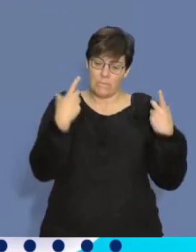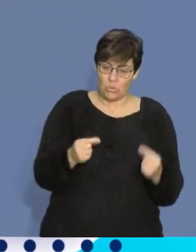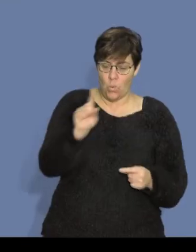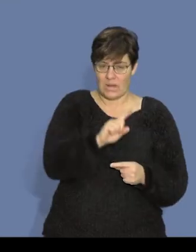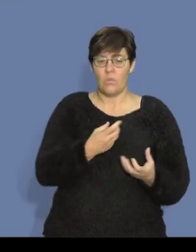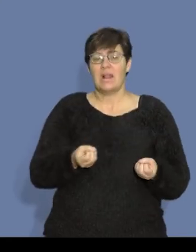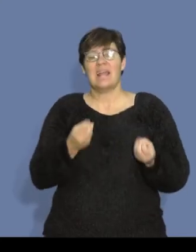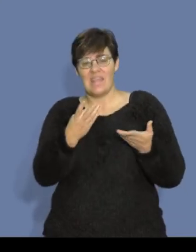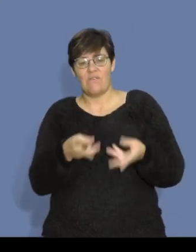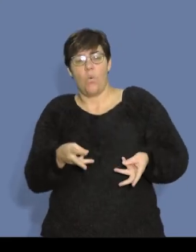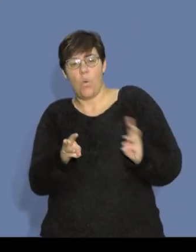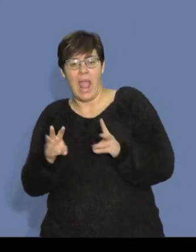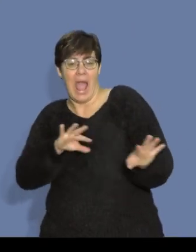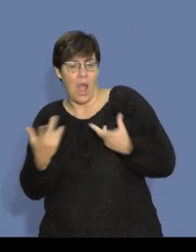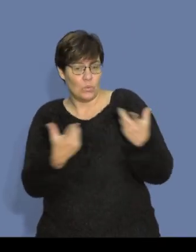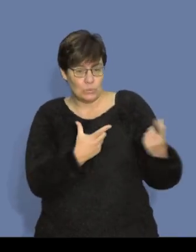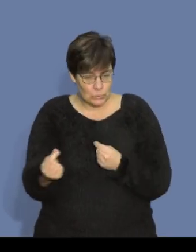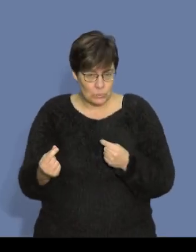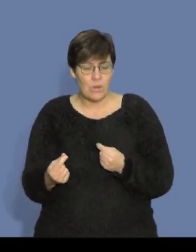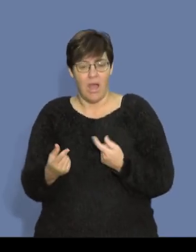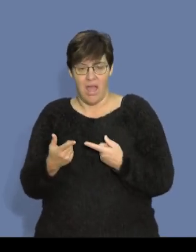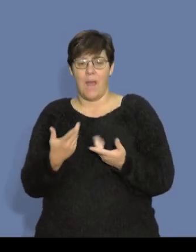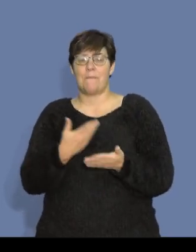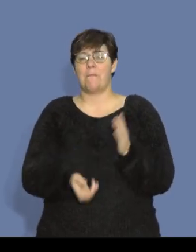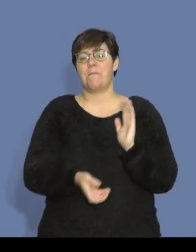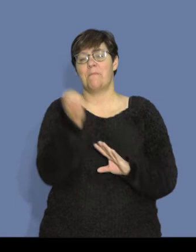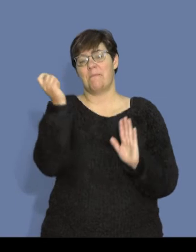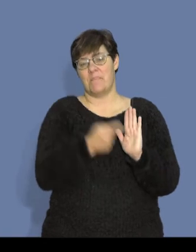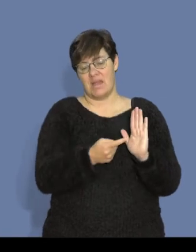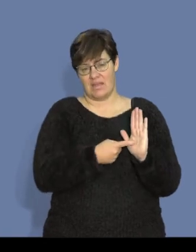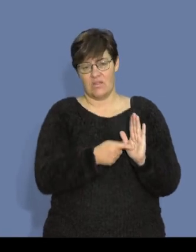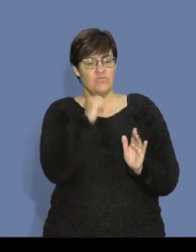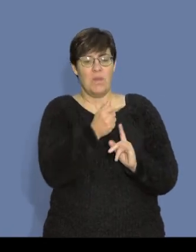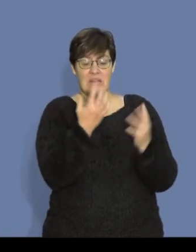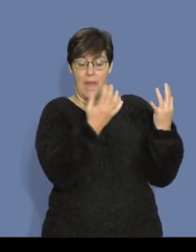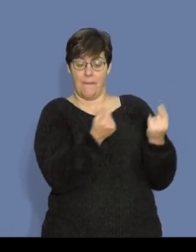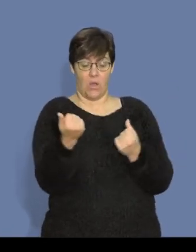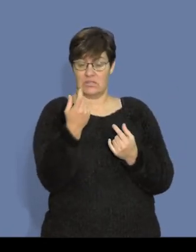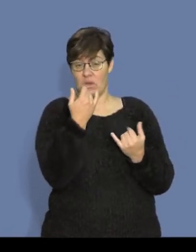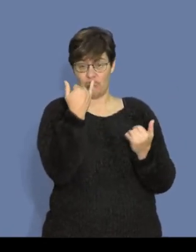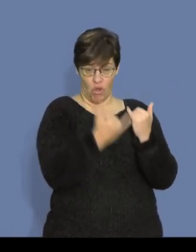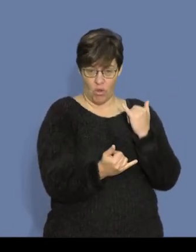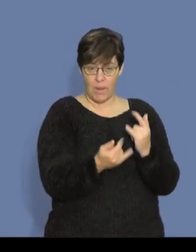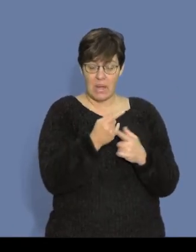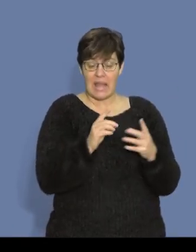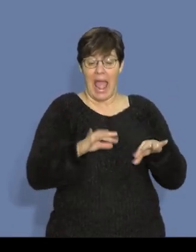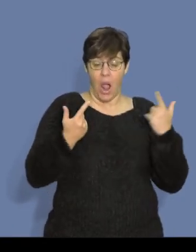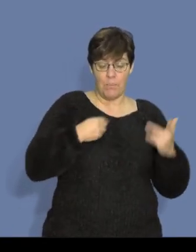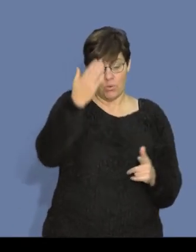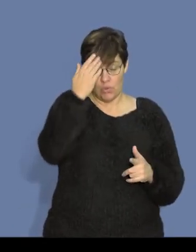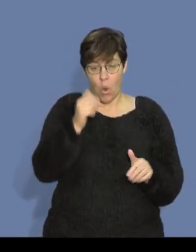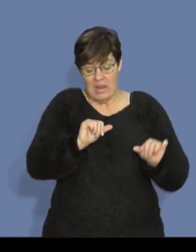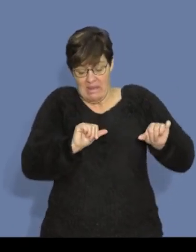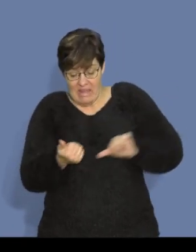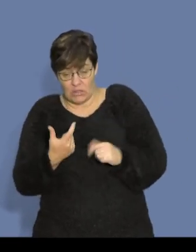be method marks here. Let me indicate to you that's what we mean by a method mark. That means that